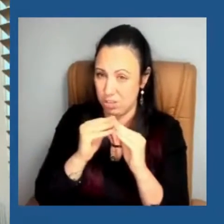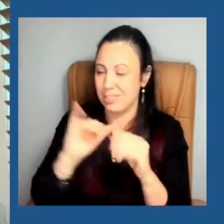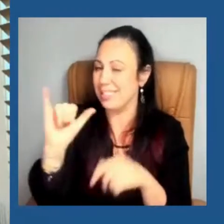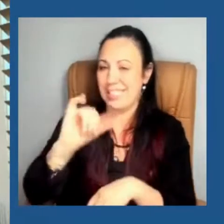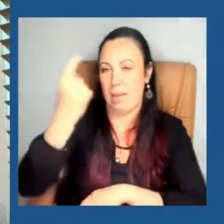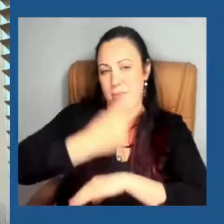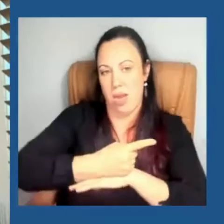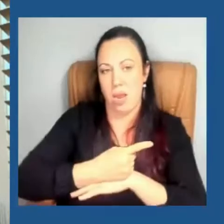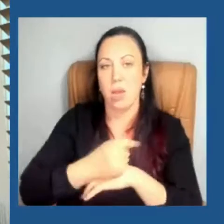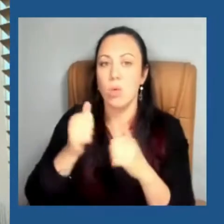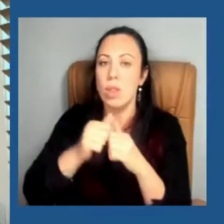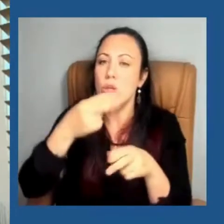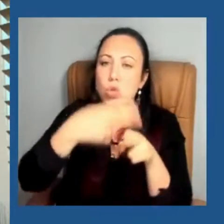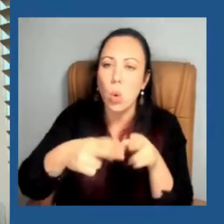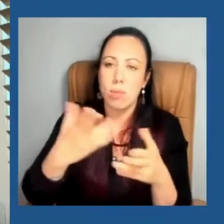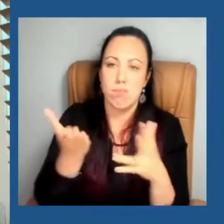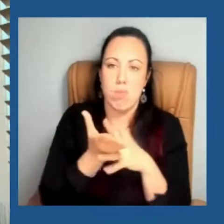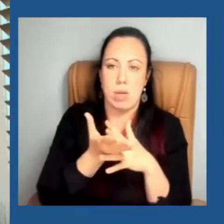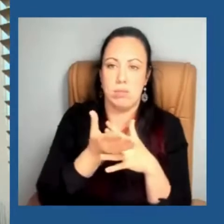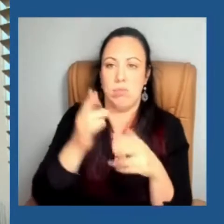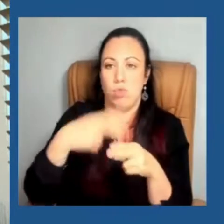with short breaks in between.